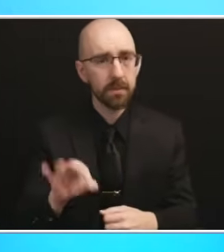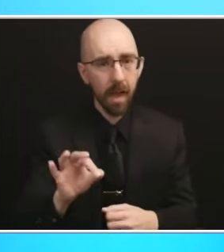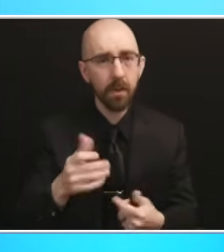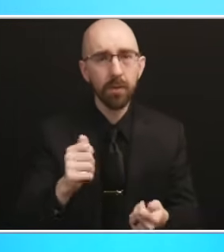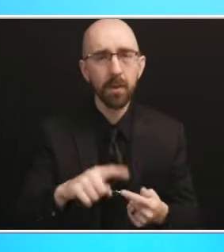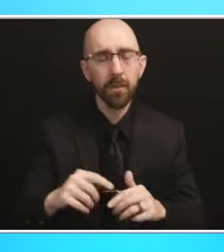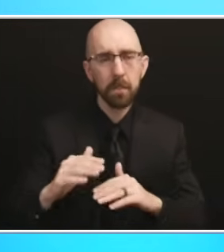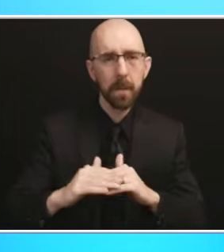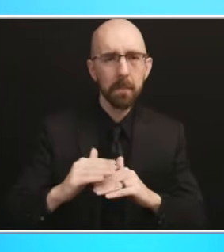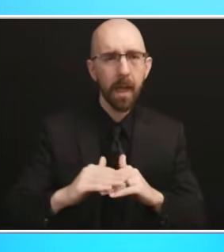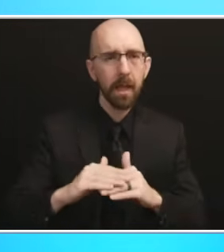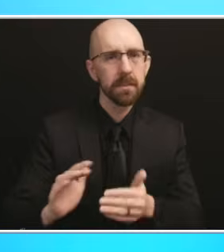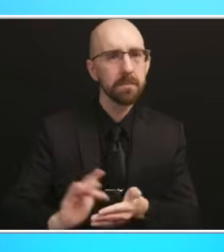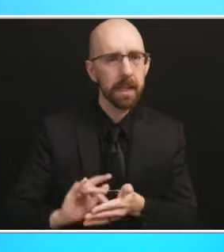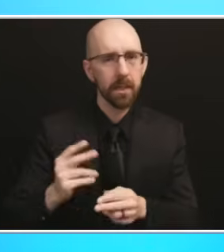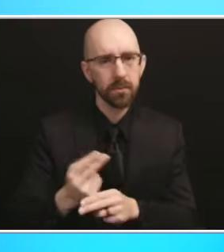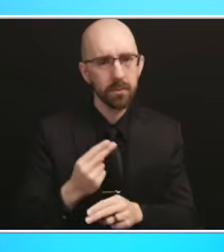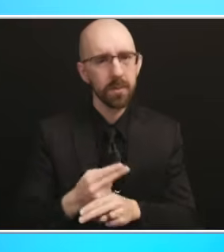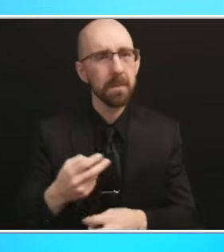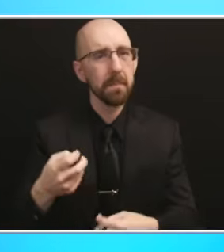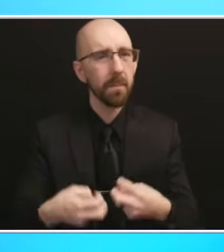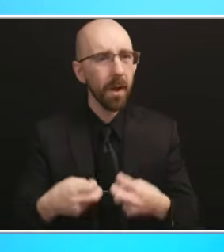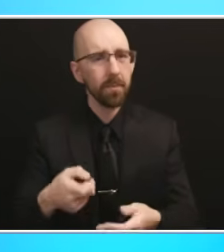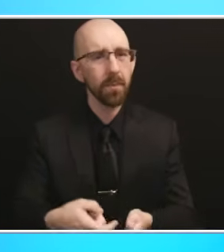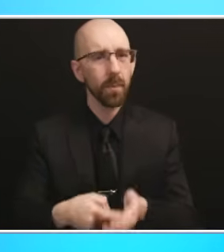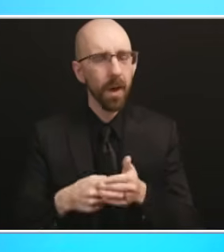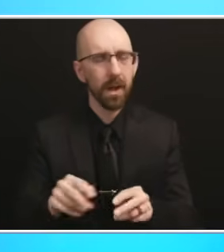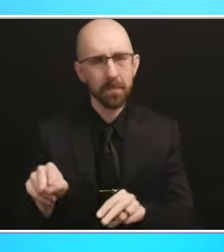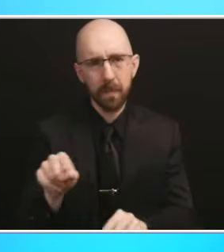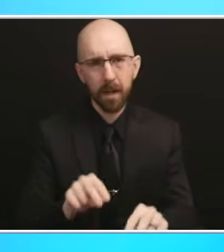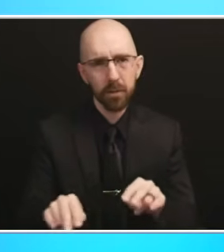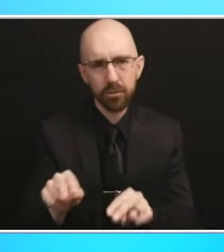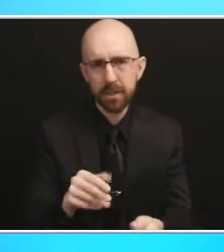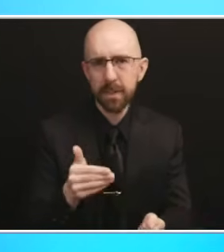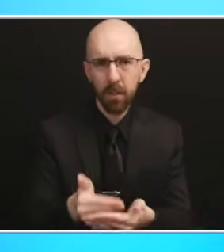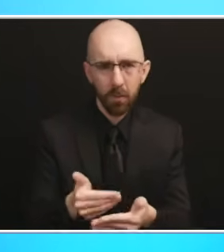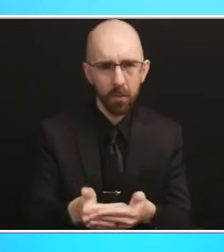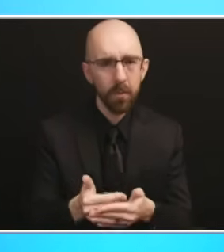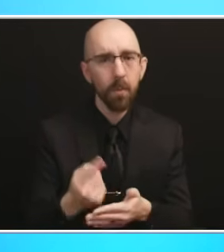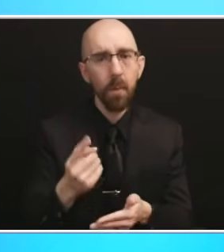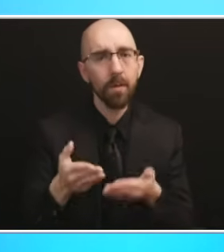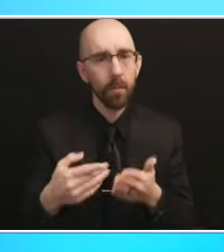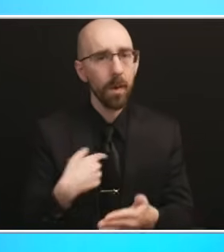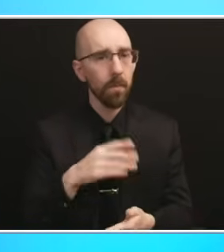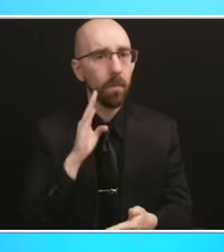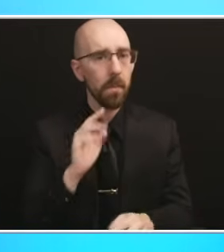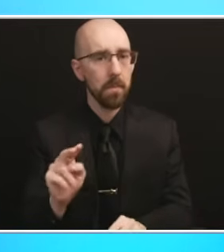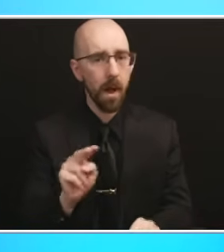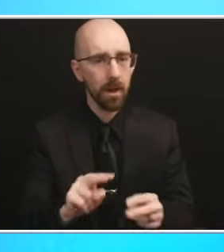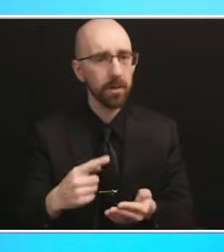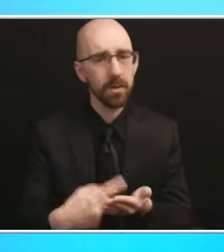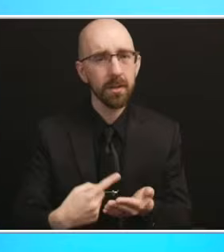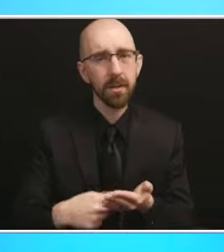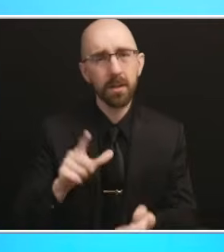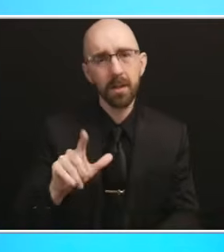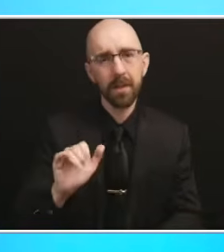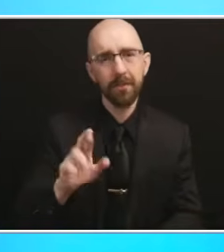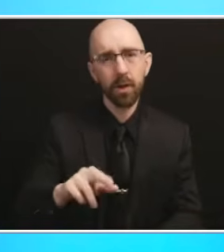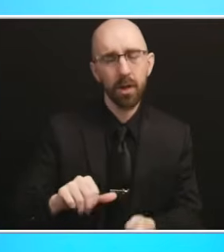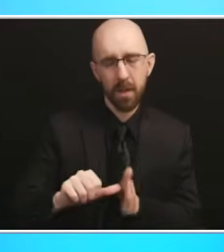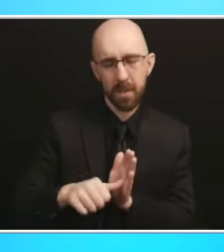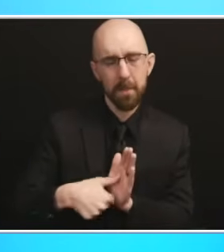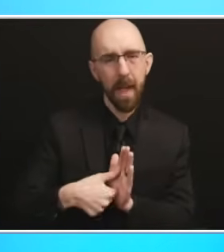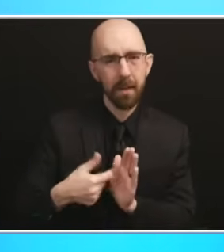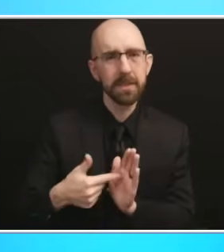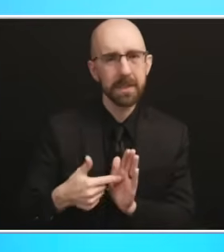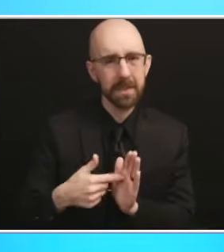medication. The problem is it just requires very close monitoring, and one of the ways we would monitor sometimes is liver biopsy, and that's hard to do